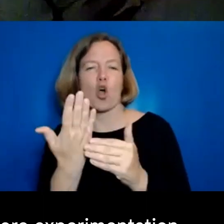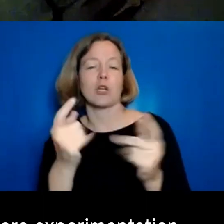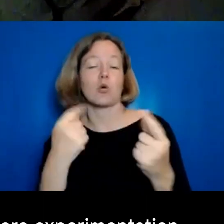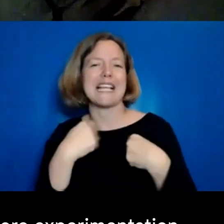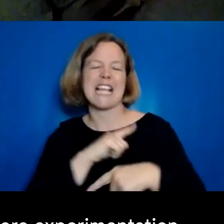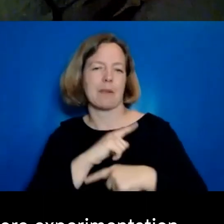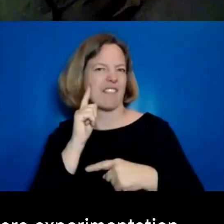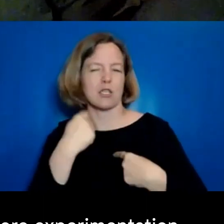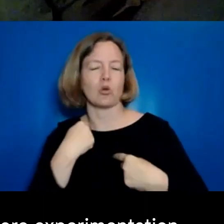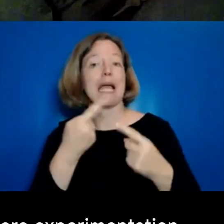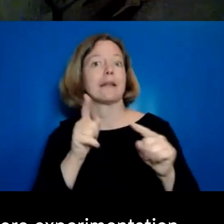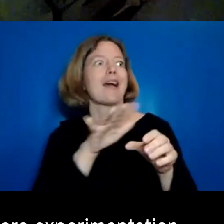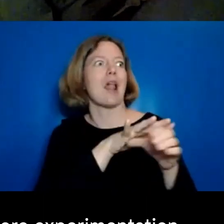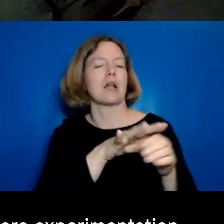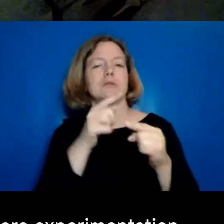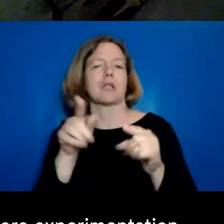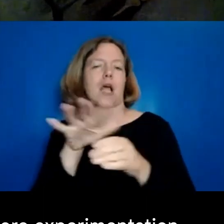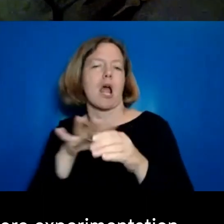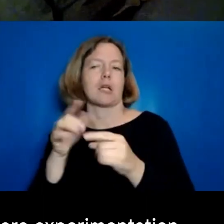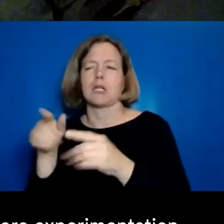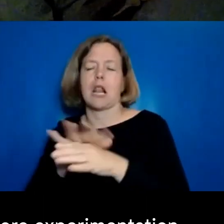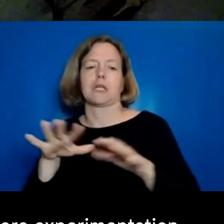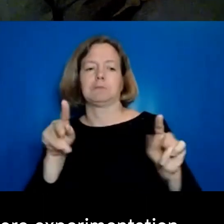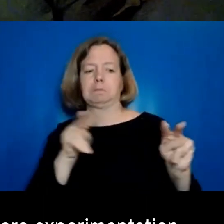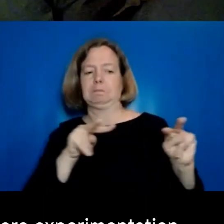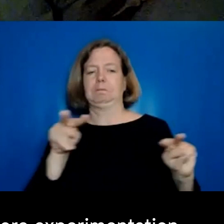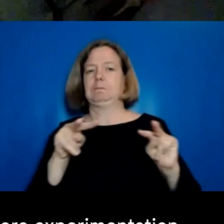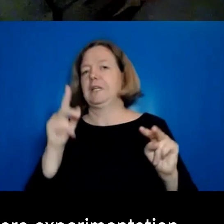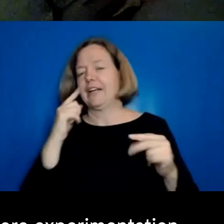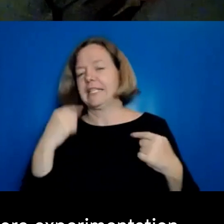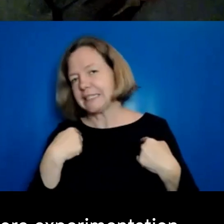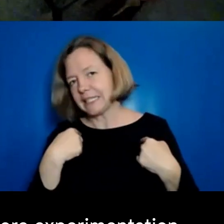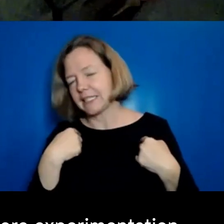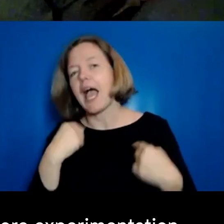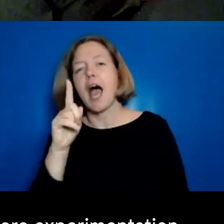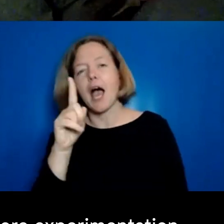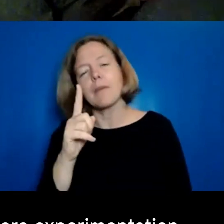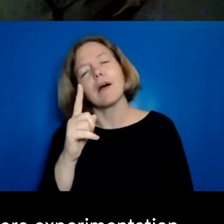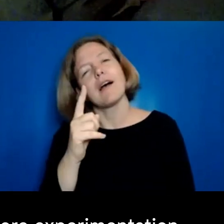would love to see even more experimentation around